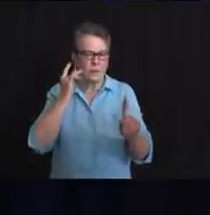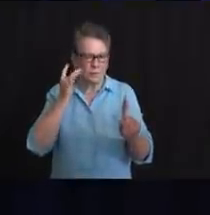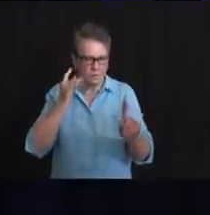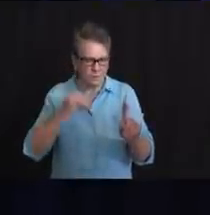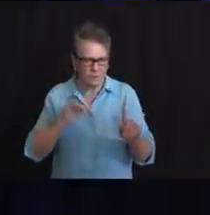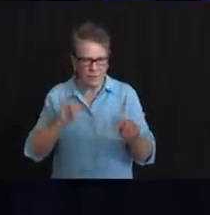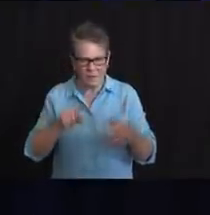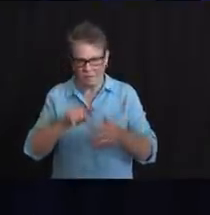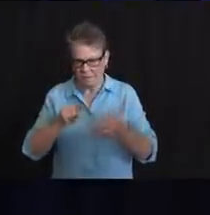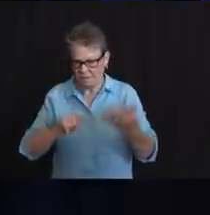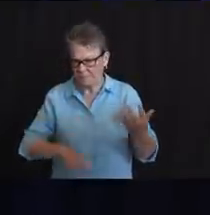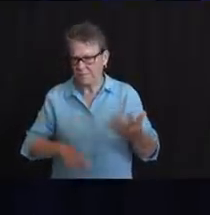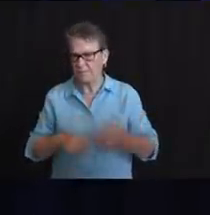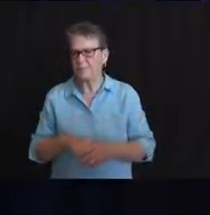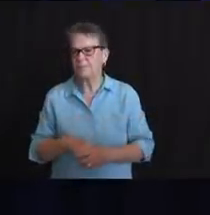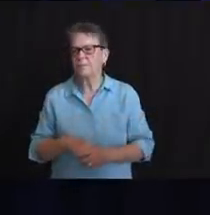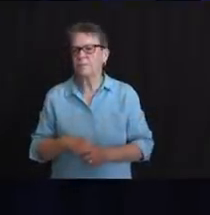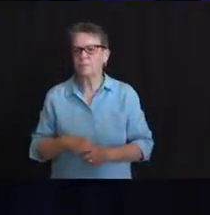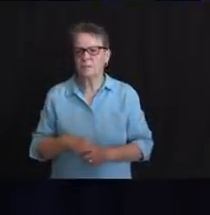we have